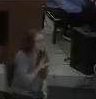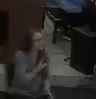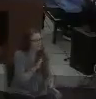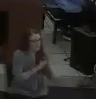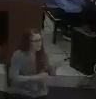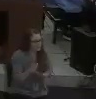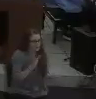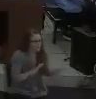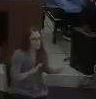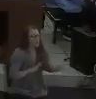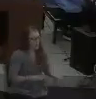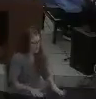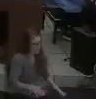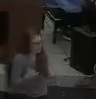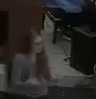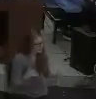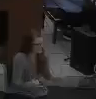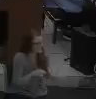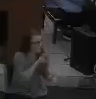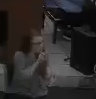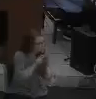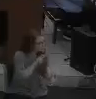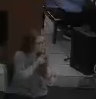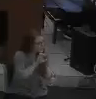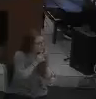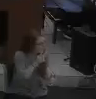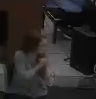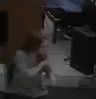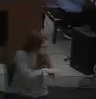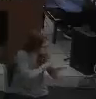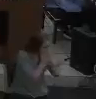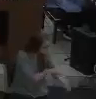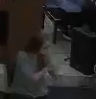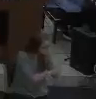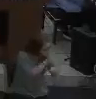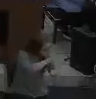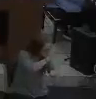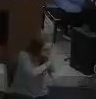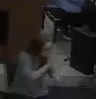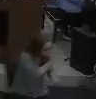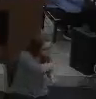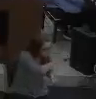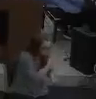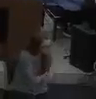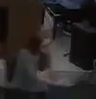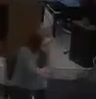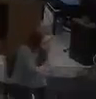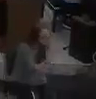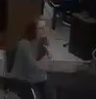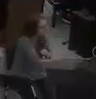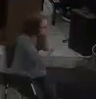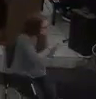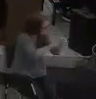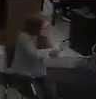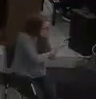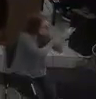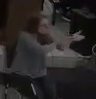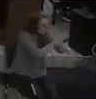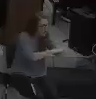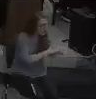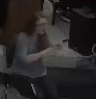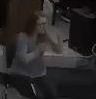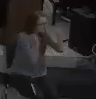today. So Reverend Kathy, if you're on live stream, we love you and good morning. And good morning to all who are on live stream